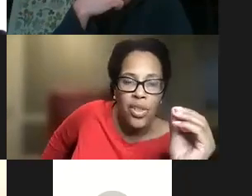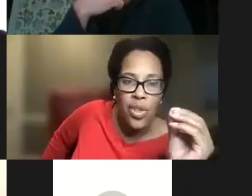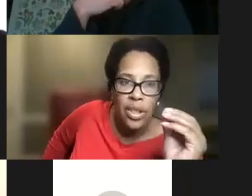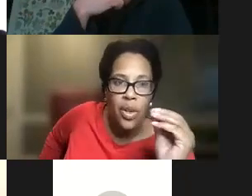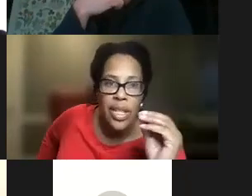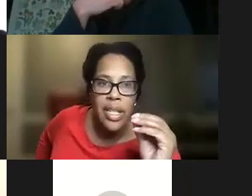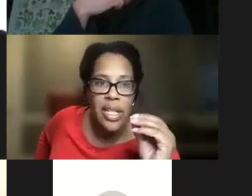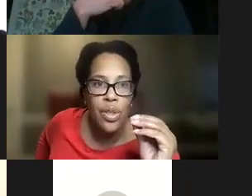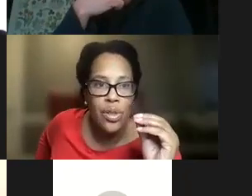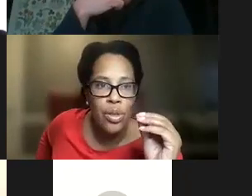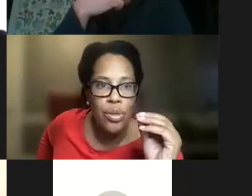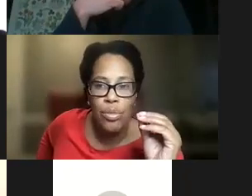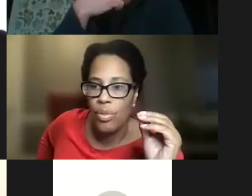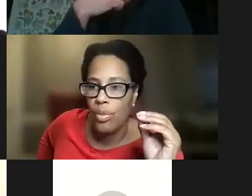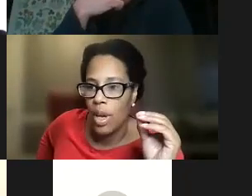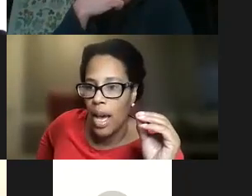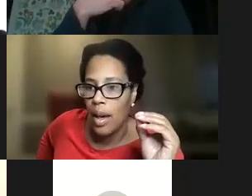we're actually going to need to do